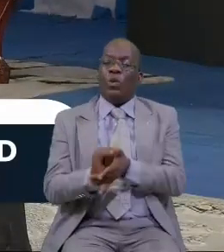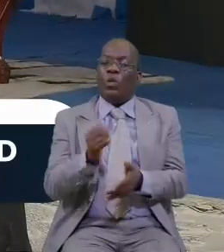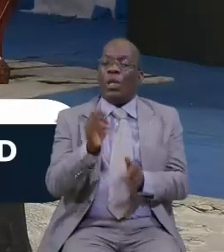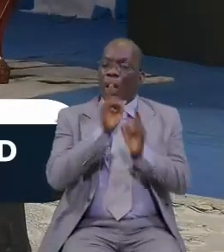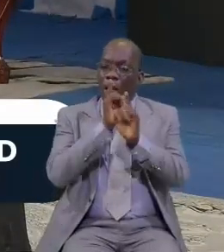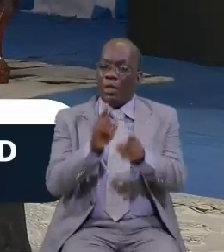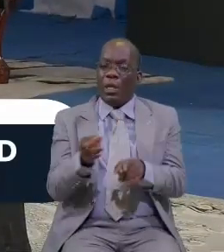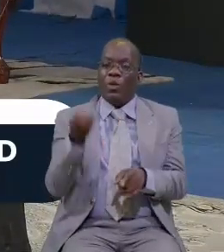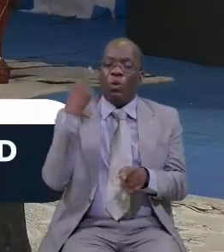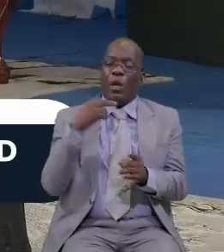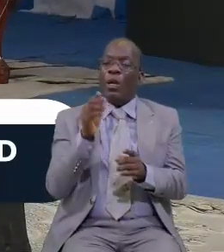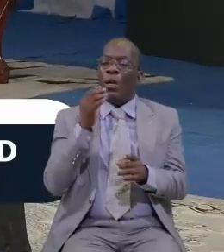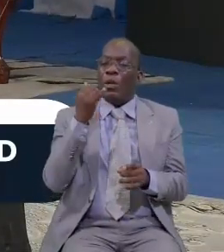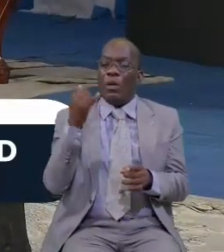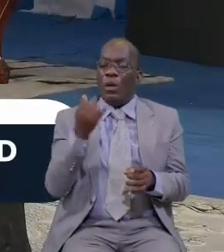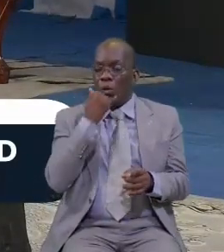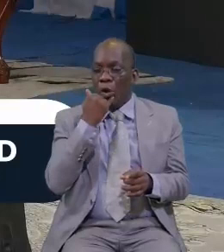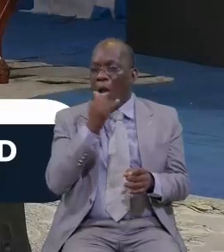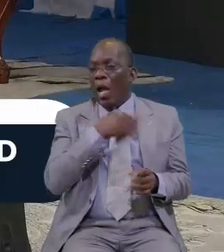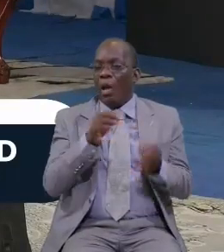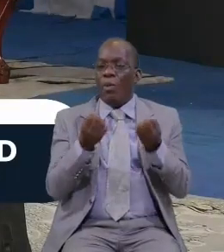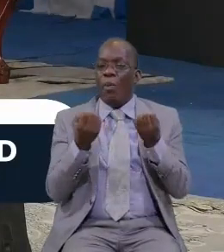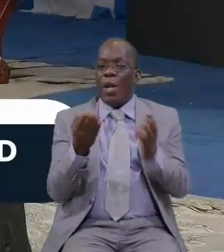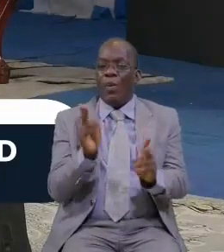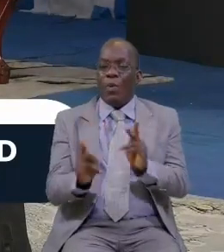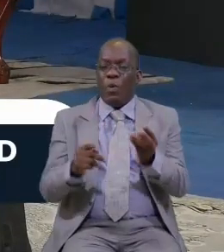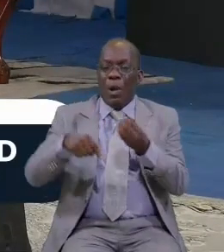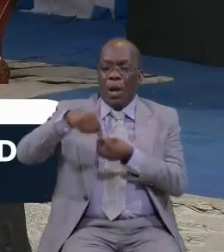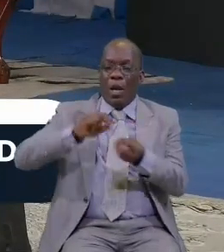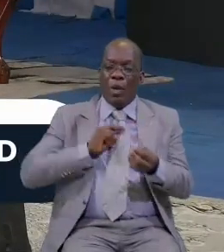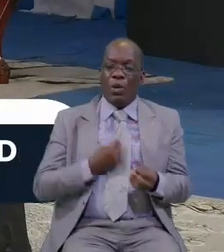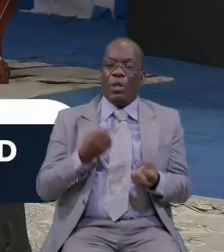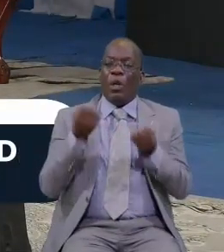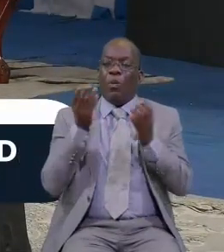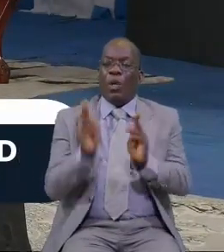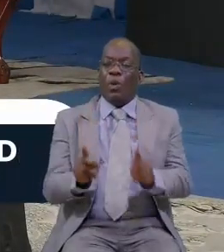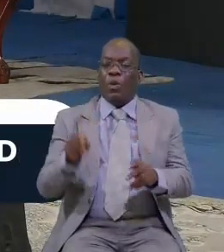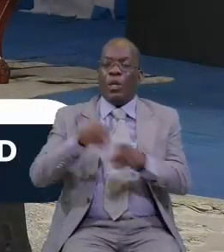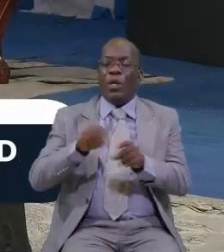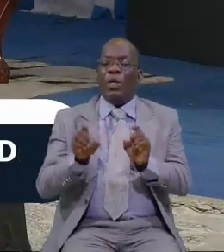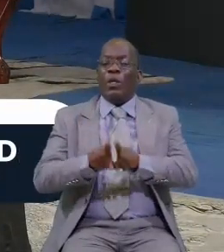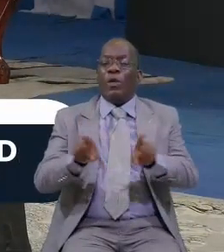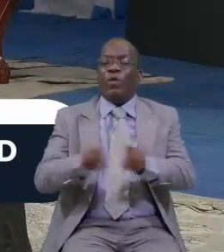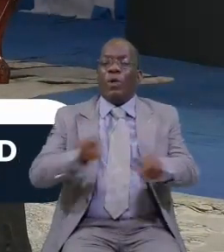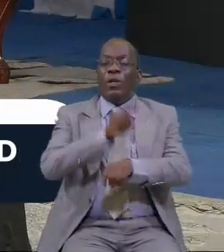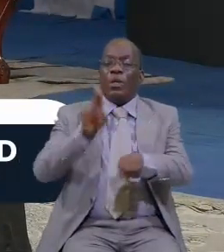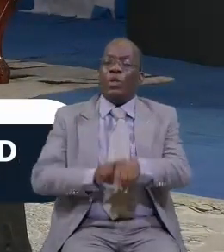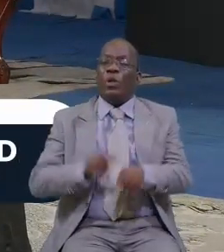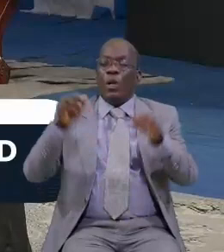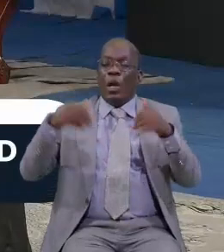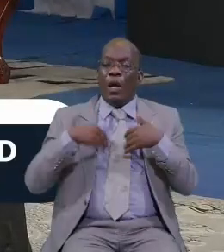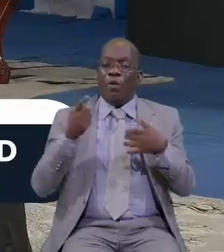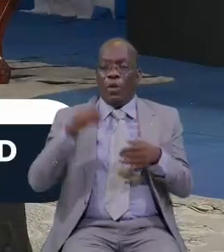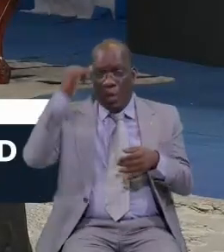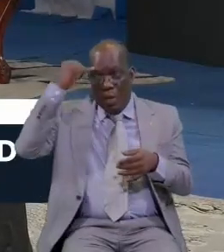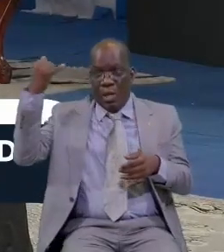people around us, many people in every nation, they have the idea as to who Jesus is. And as